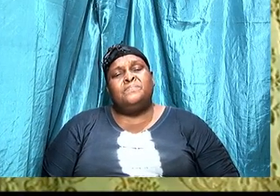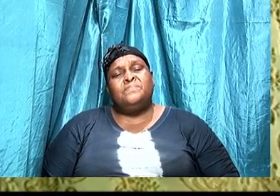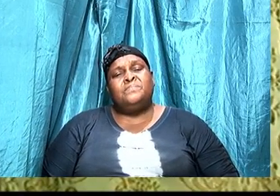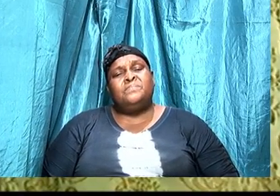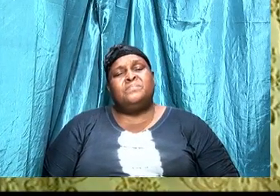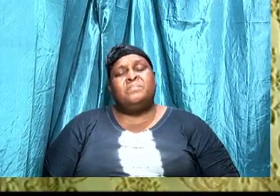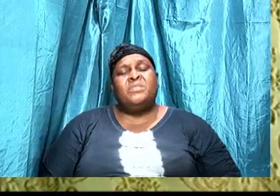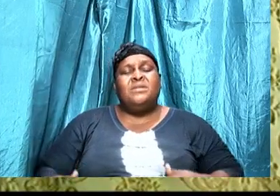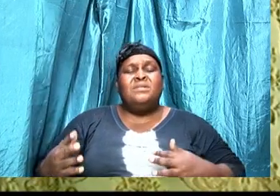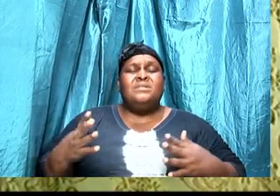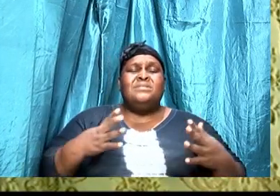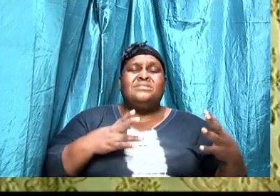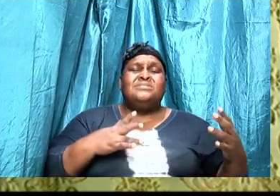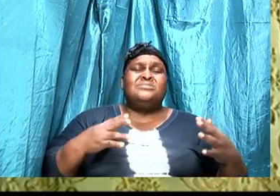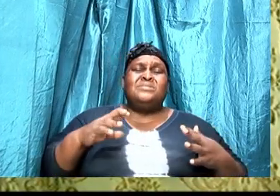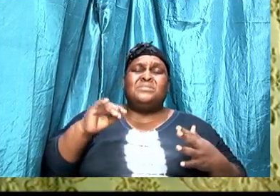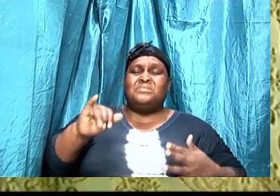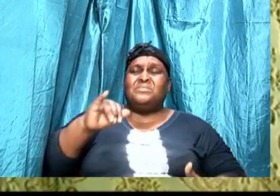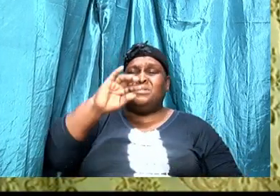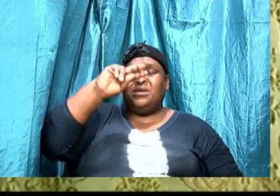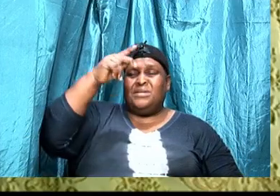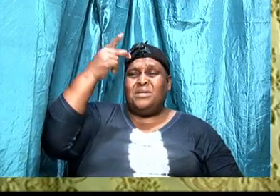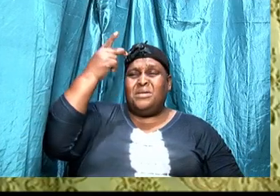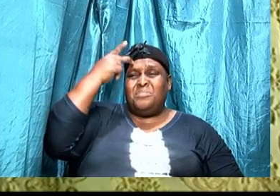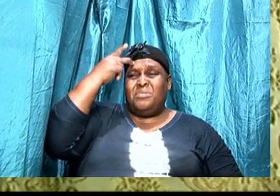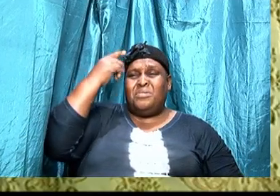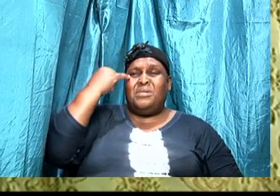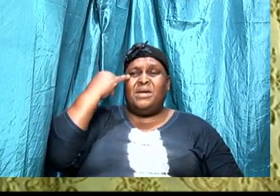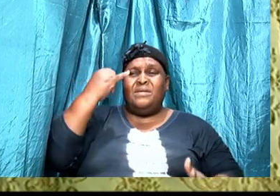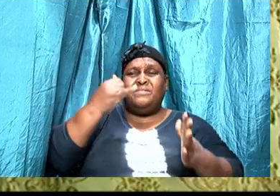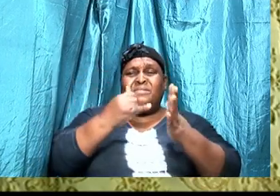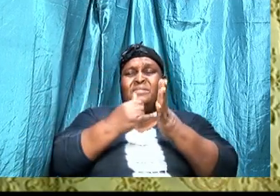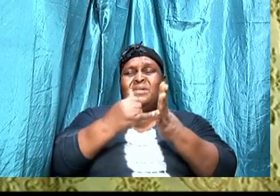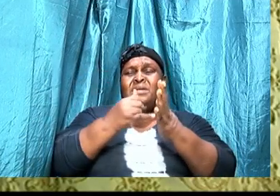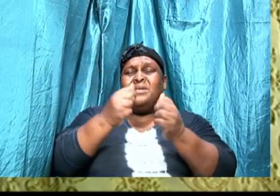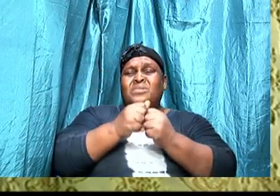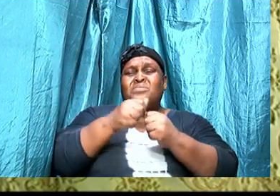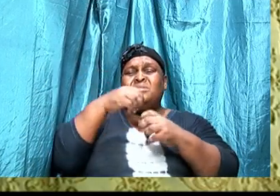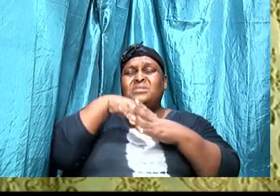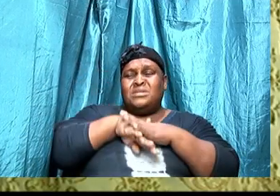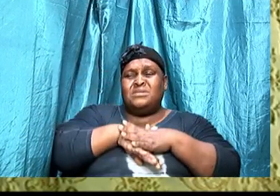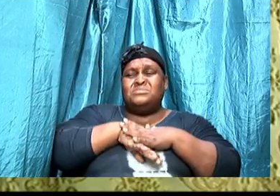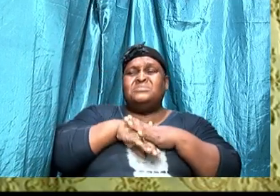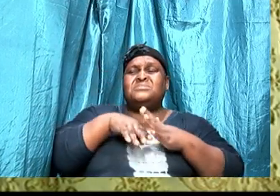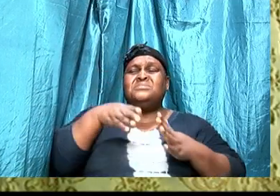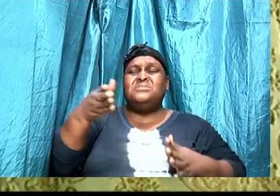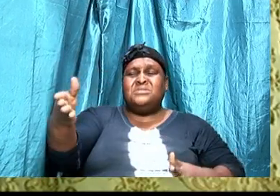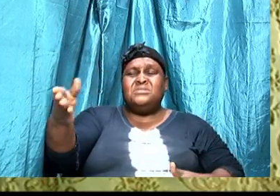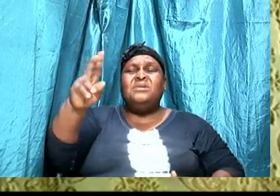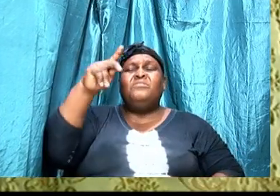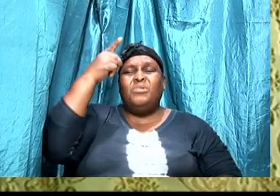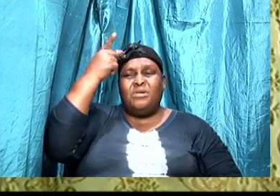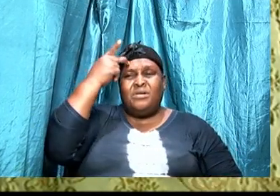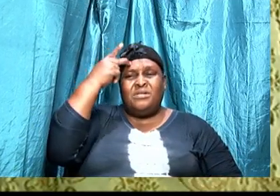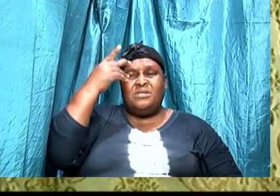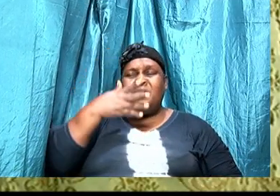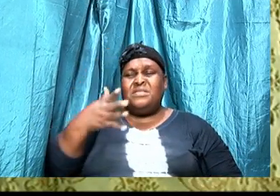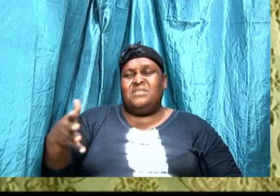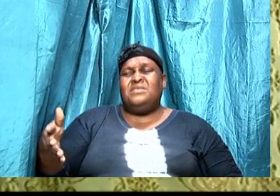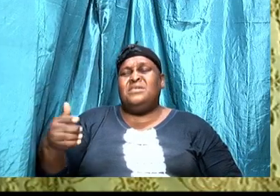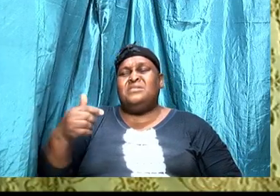the struggle that Paul identified within himself. And, you know, he's saying that the things that I